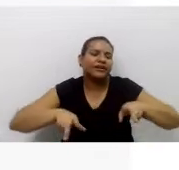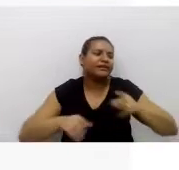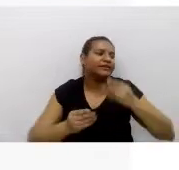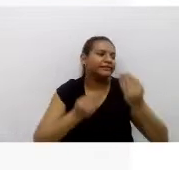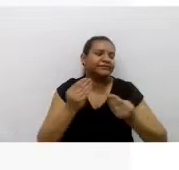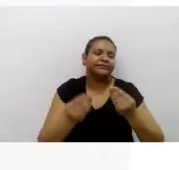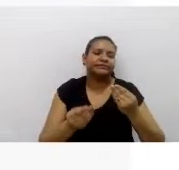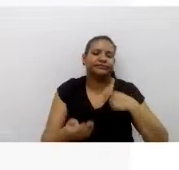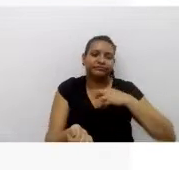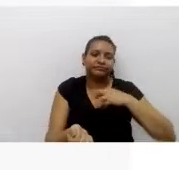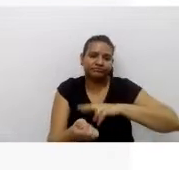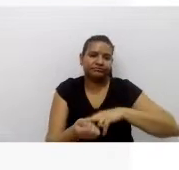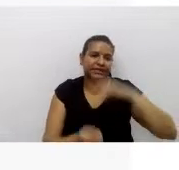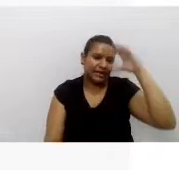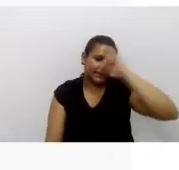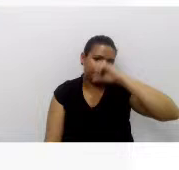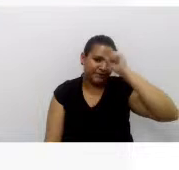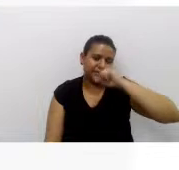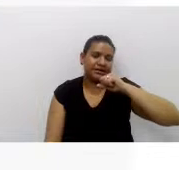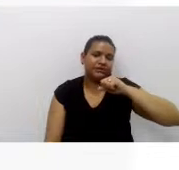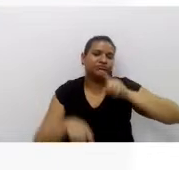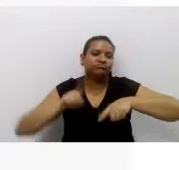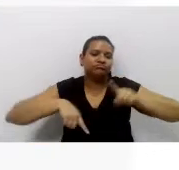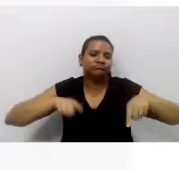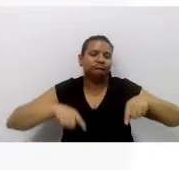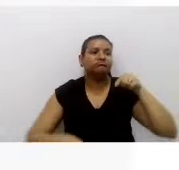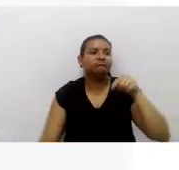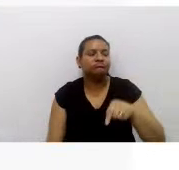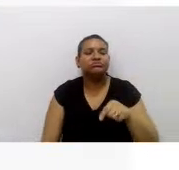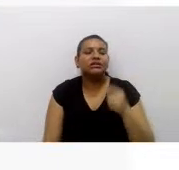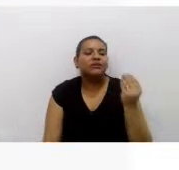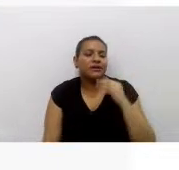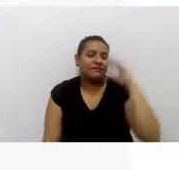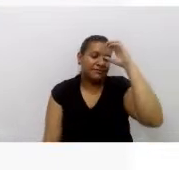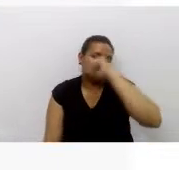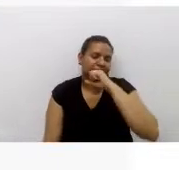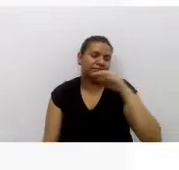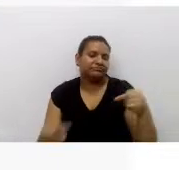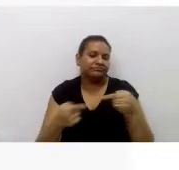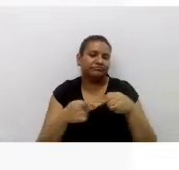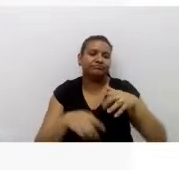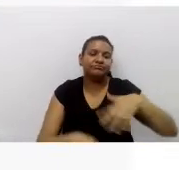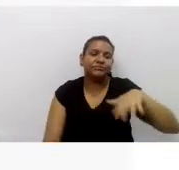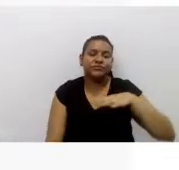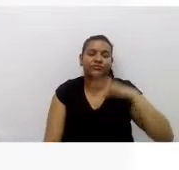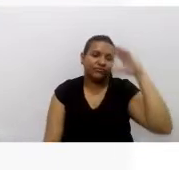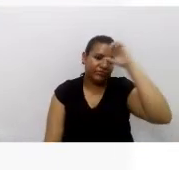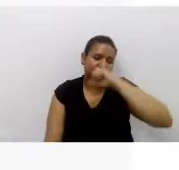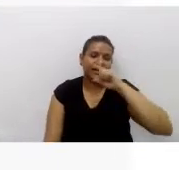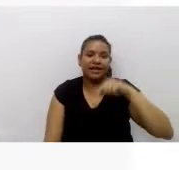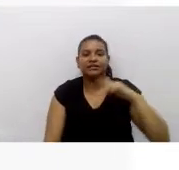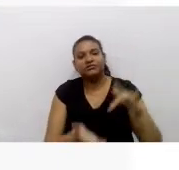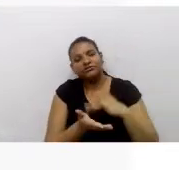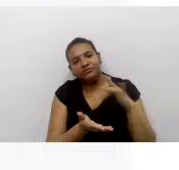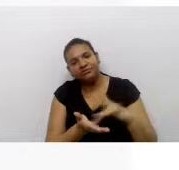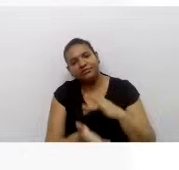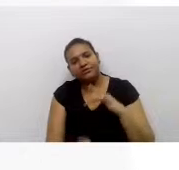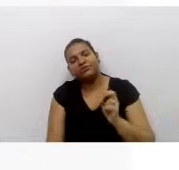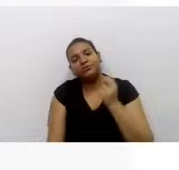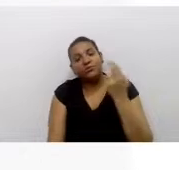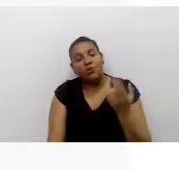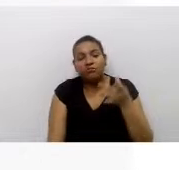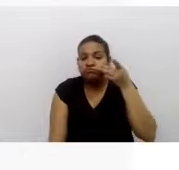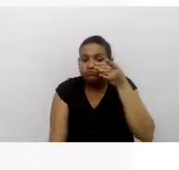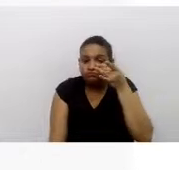the digital learning environment accordingly. Or if you're teaching face-to-face, the face-to-face classroom,